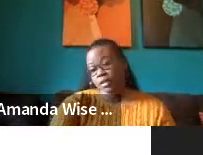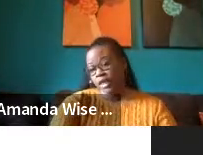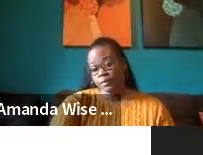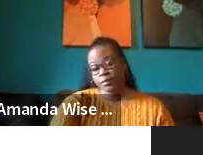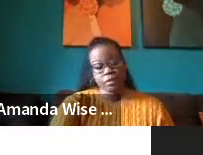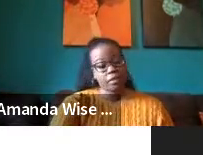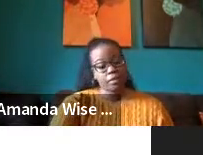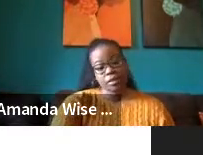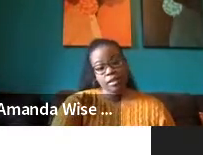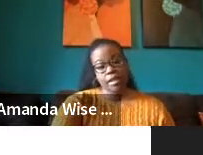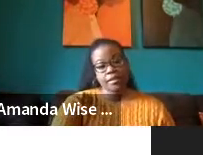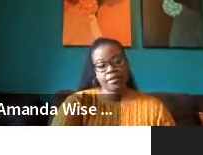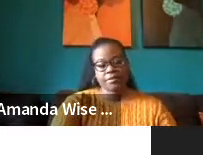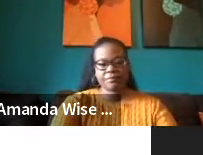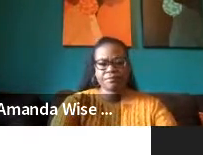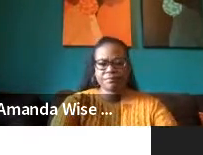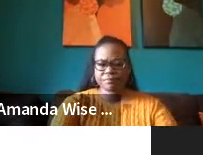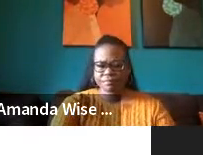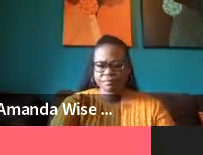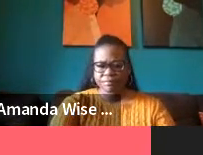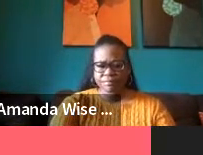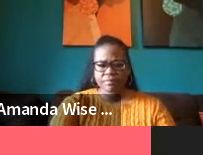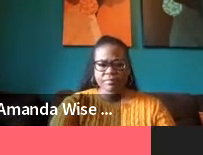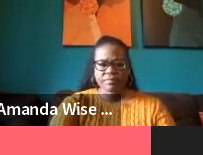So just keep them receipts just in case.